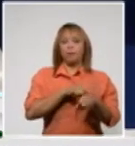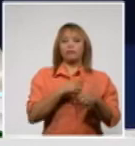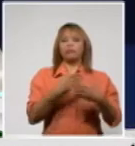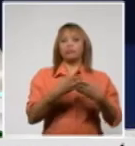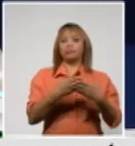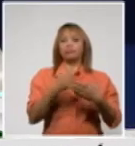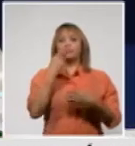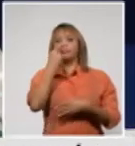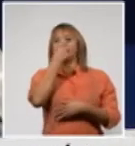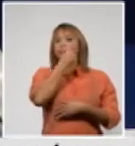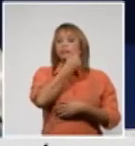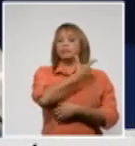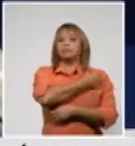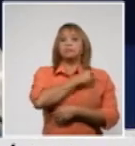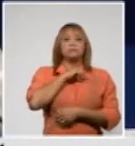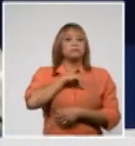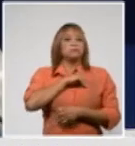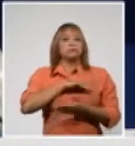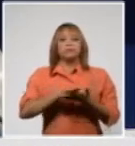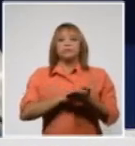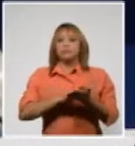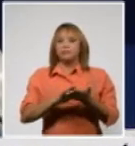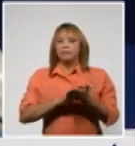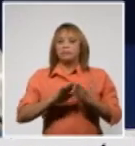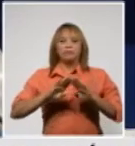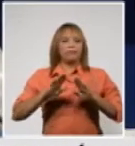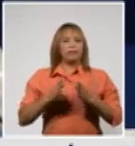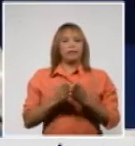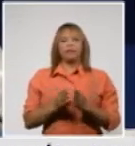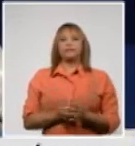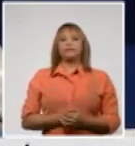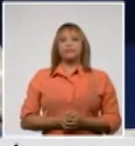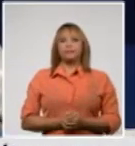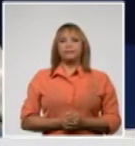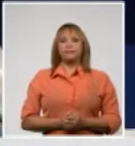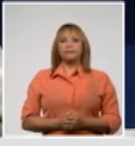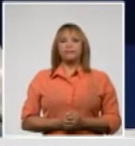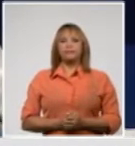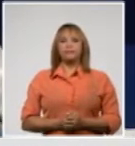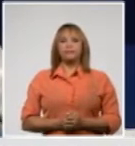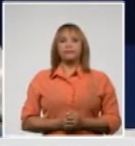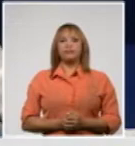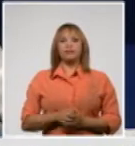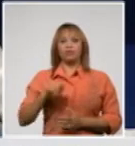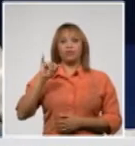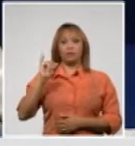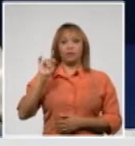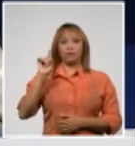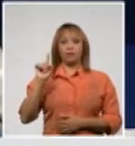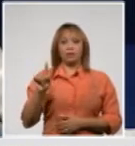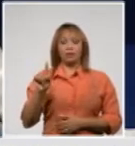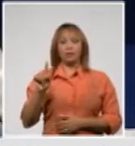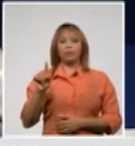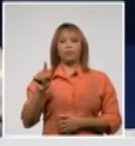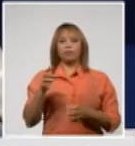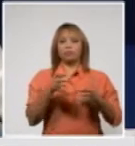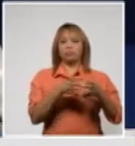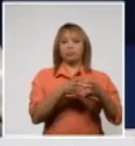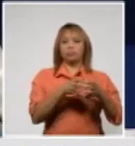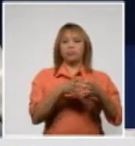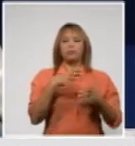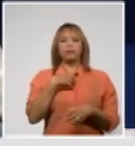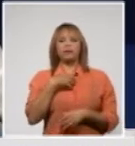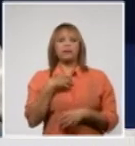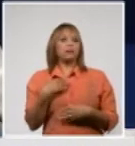58.3% of all diagnosed cases on the island since the pandemic began. By age